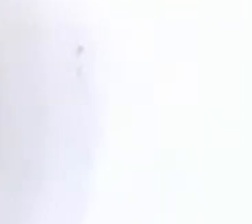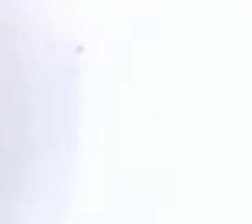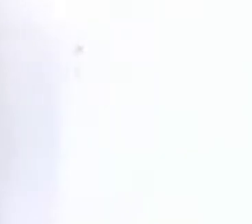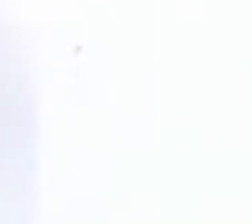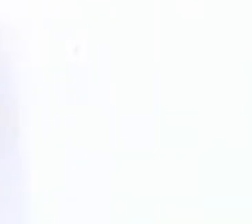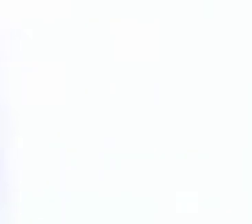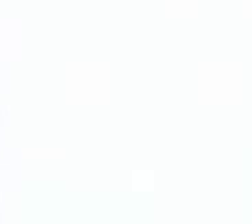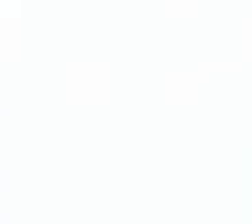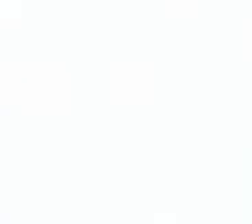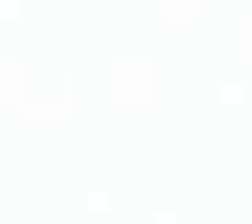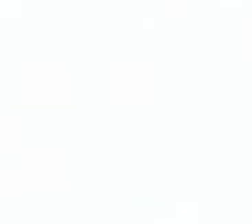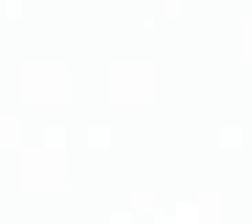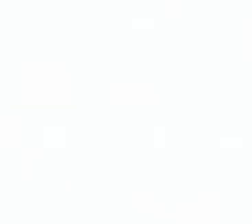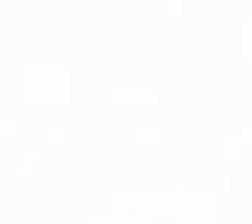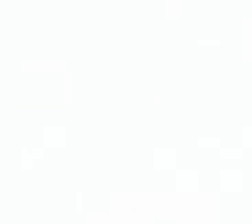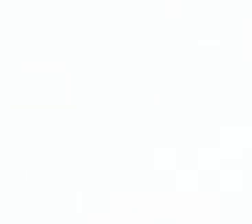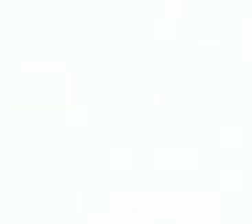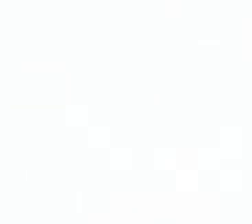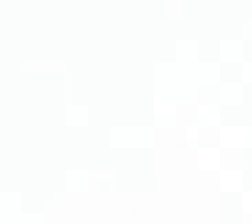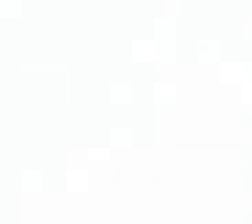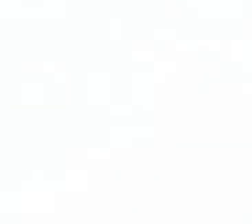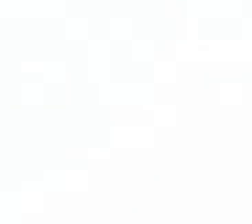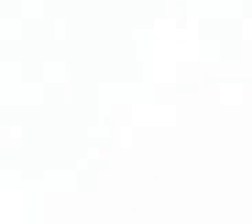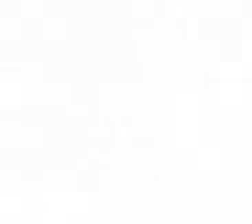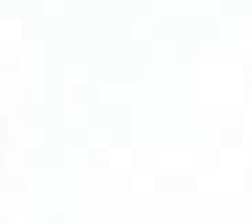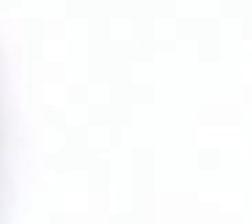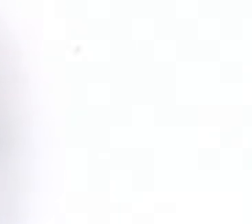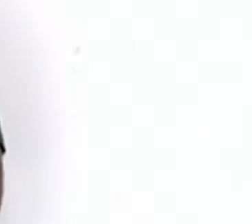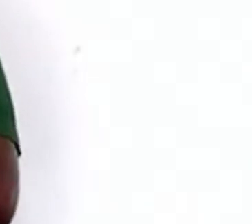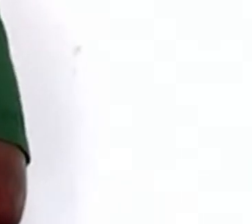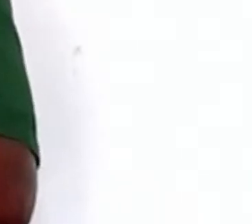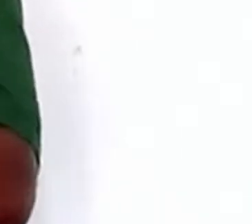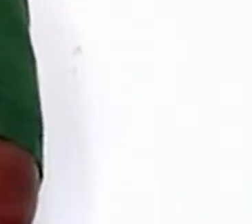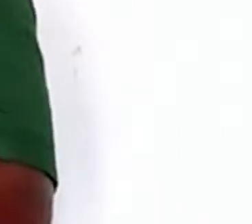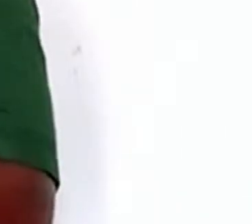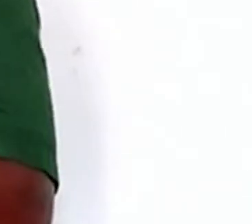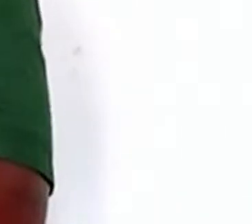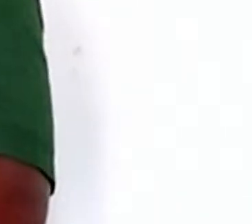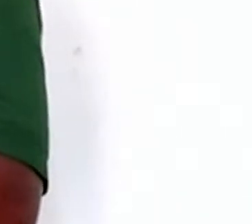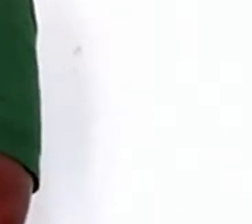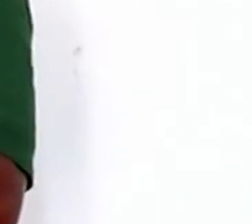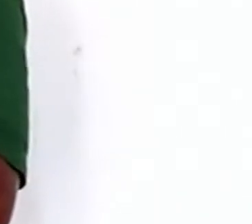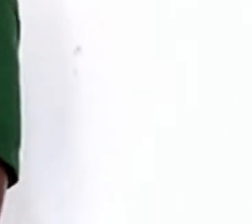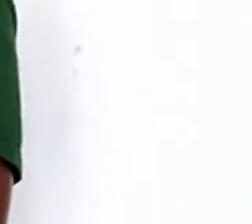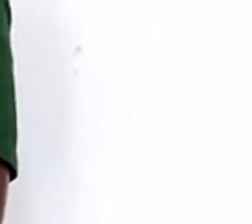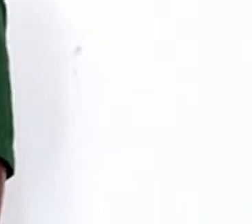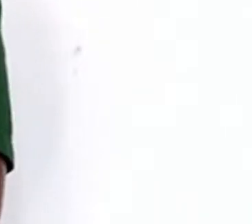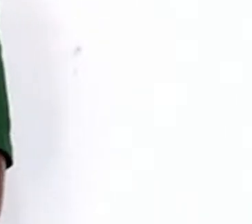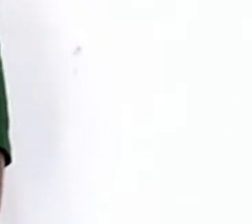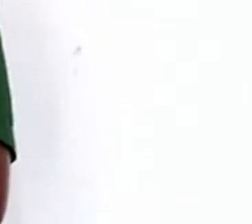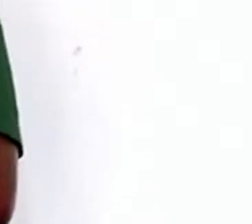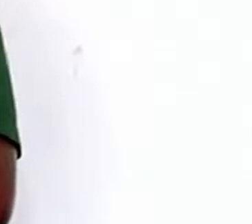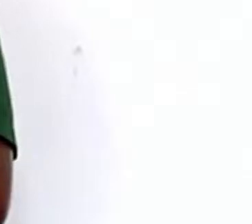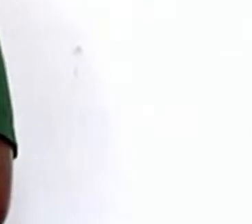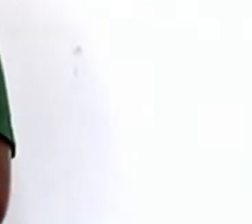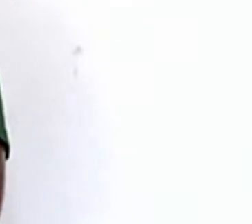at forests, and now looking a lot again into freshwater,